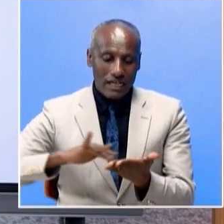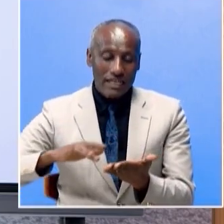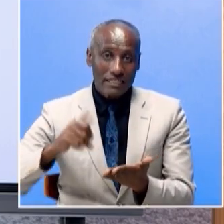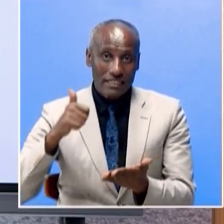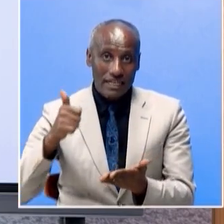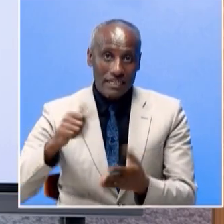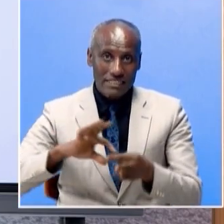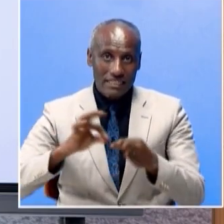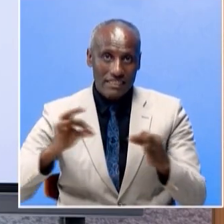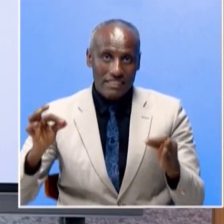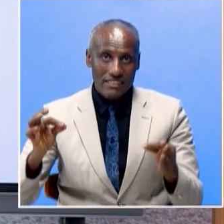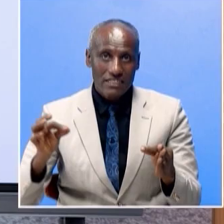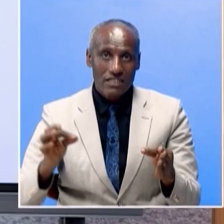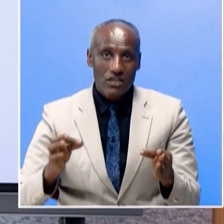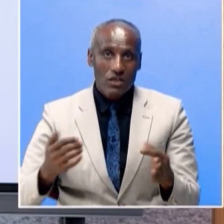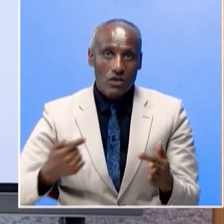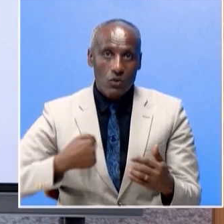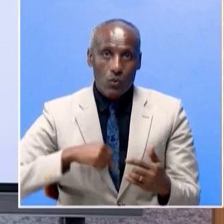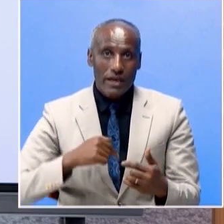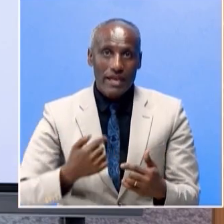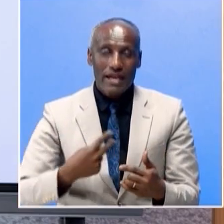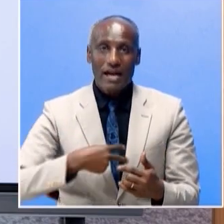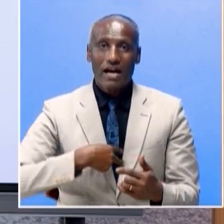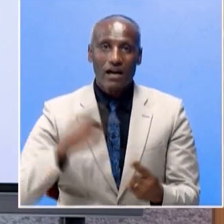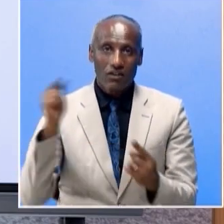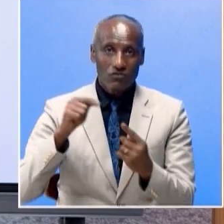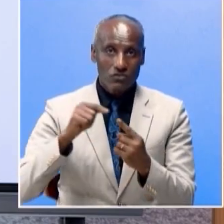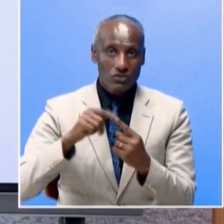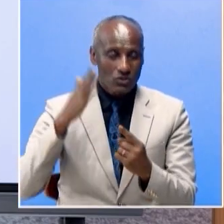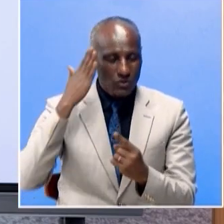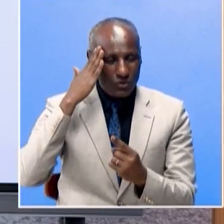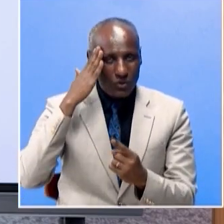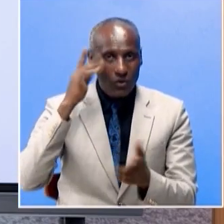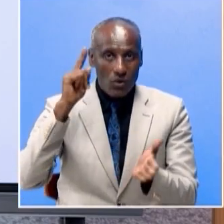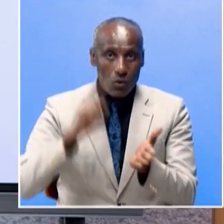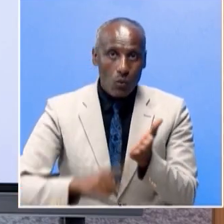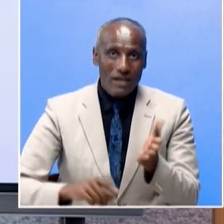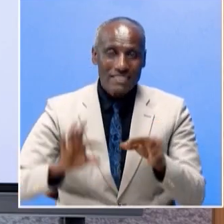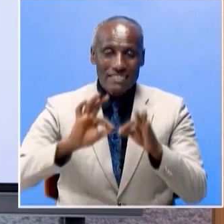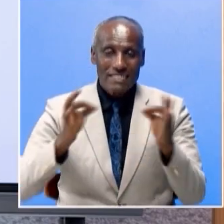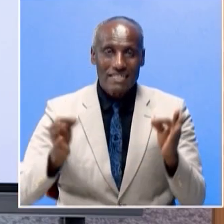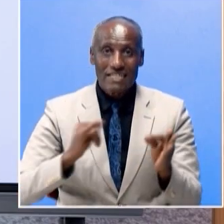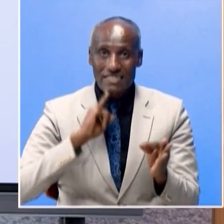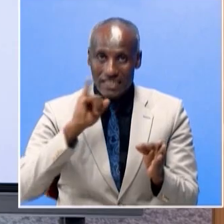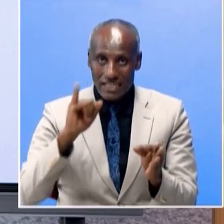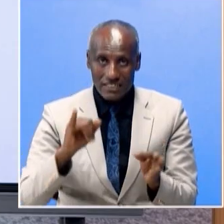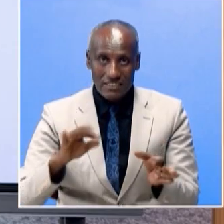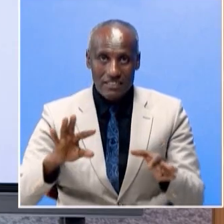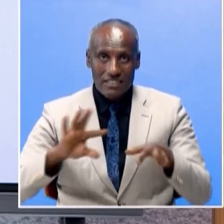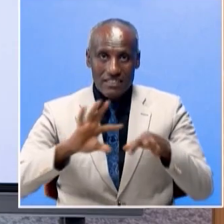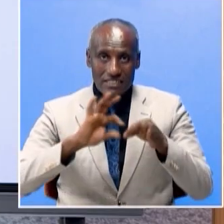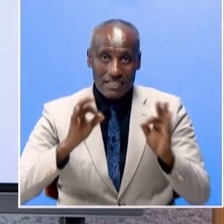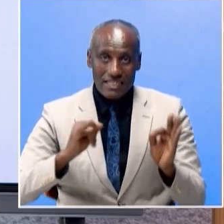all, we have to know what sentence means. Sentence is combination of words which are